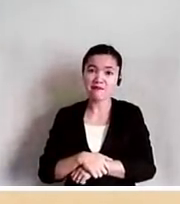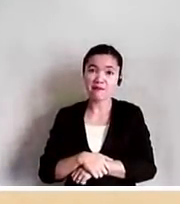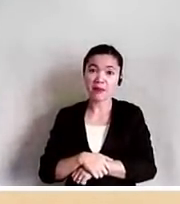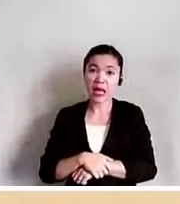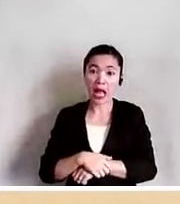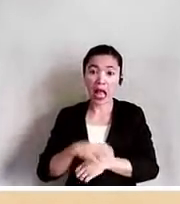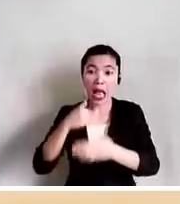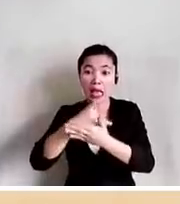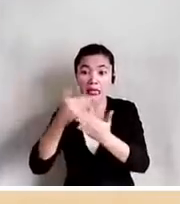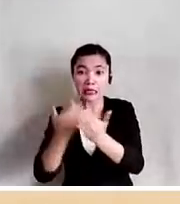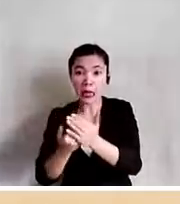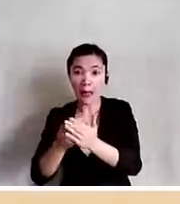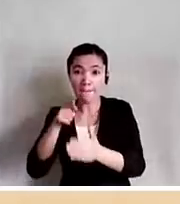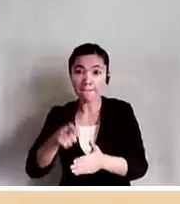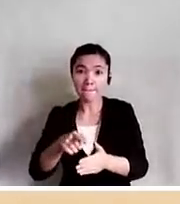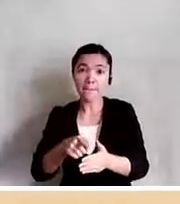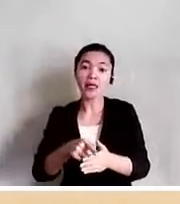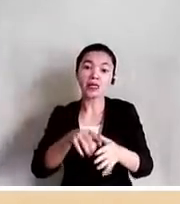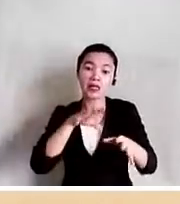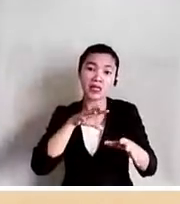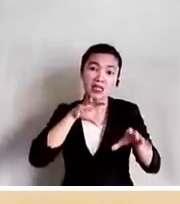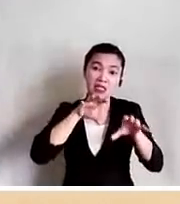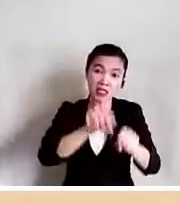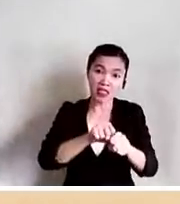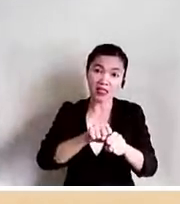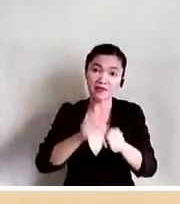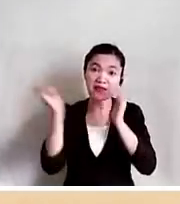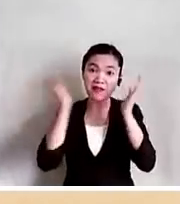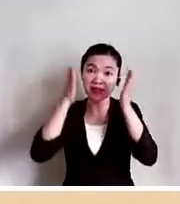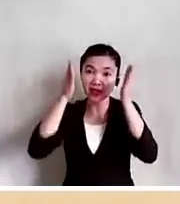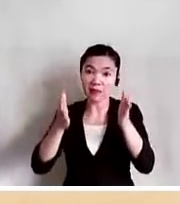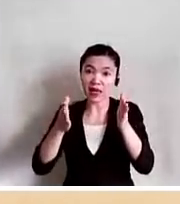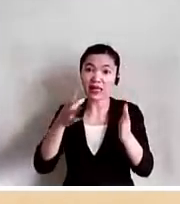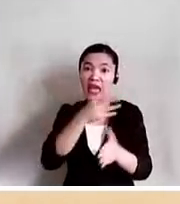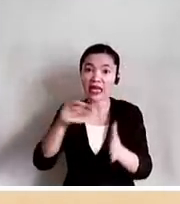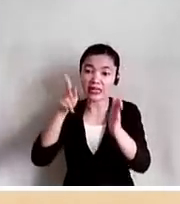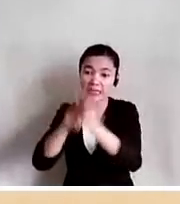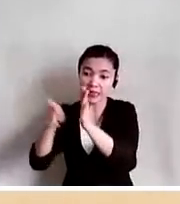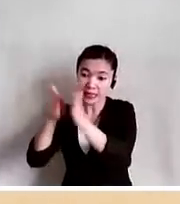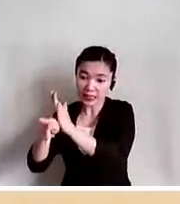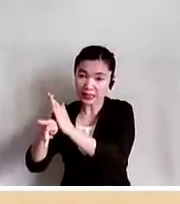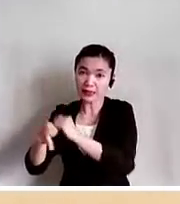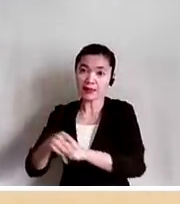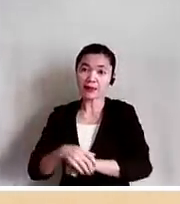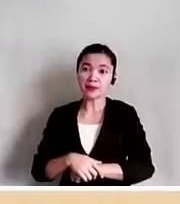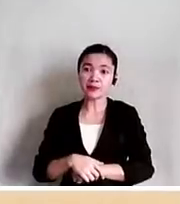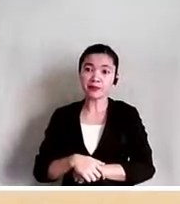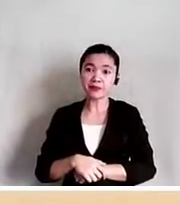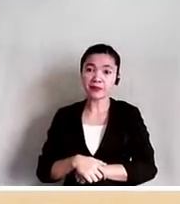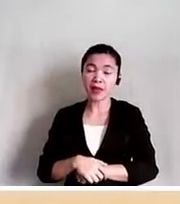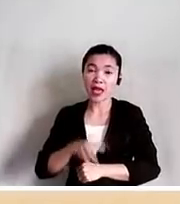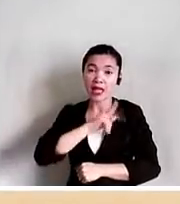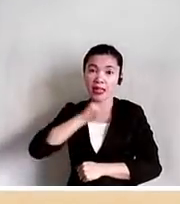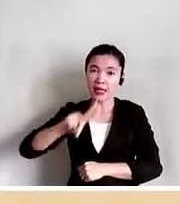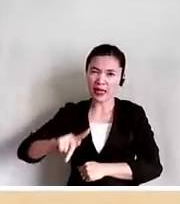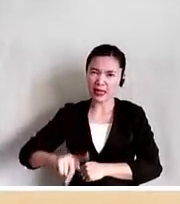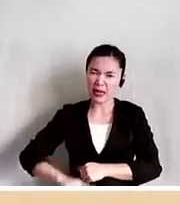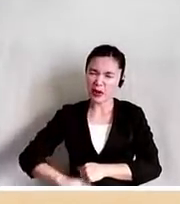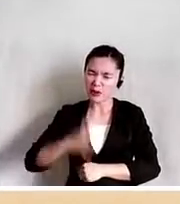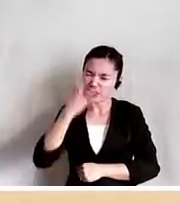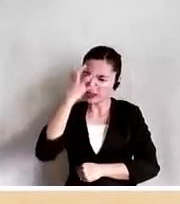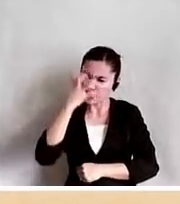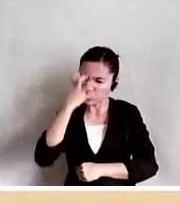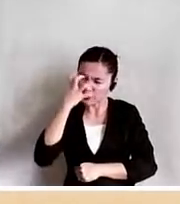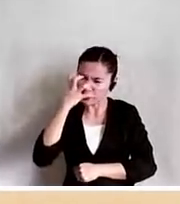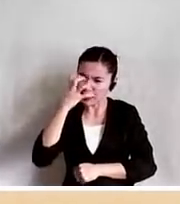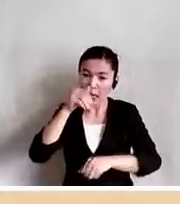servants, mistreated them, and killed them. The king was enraged and sent his